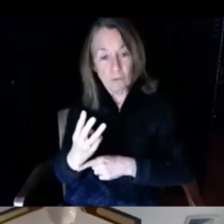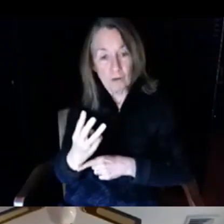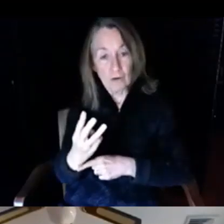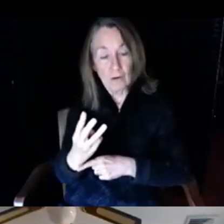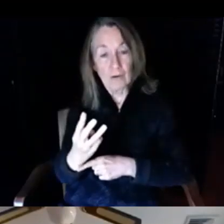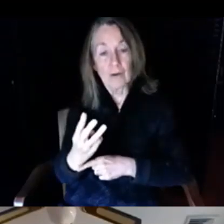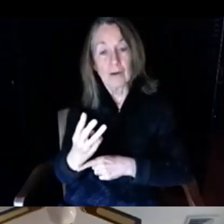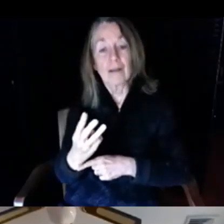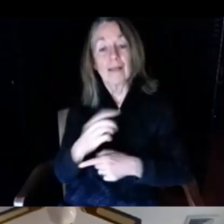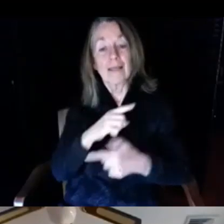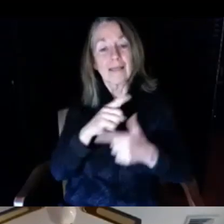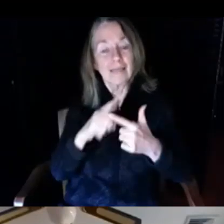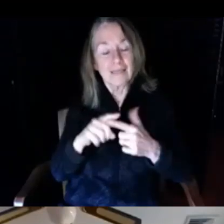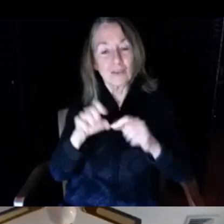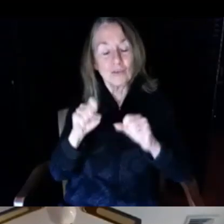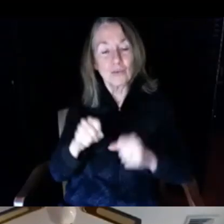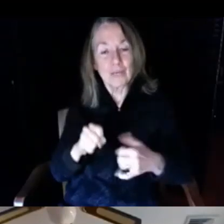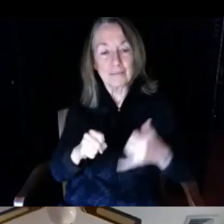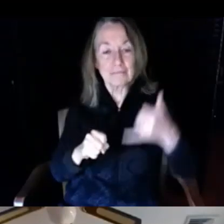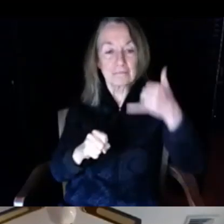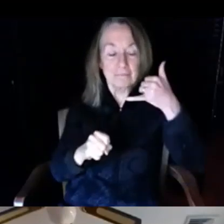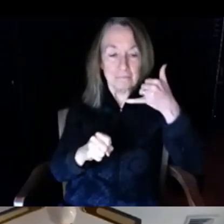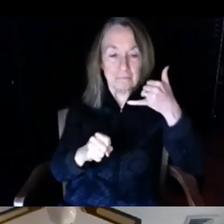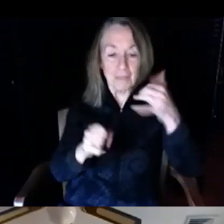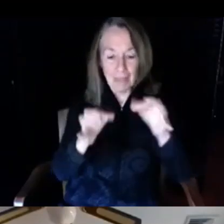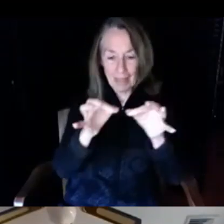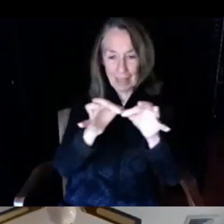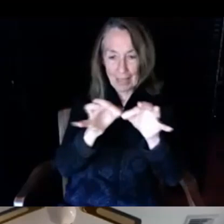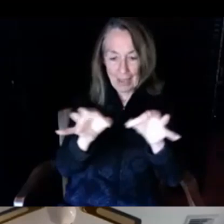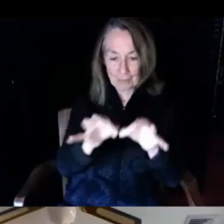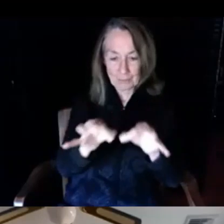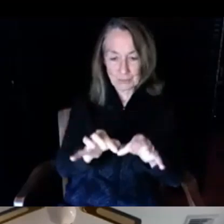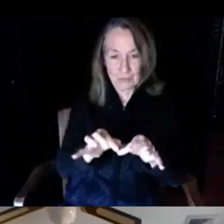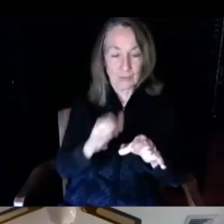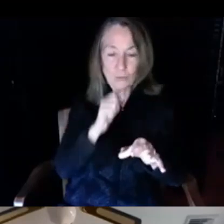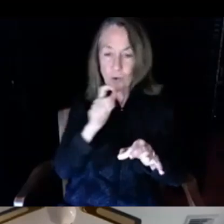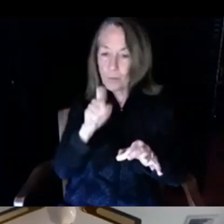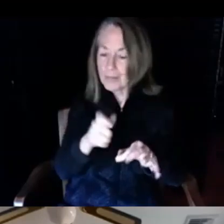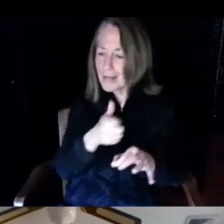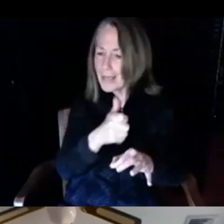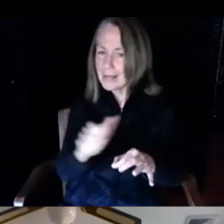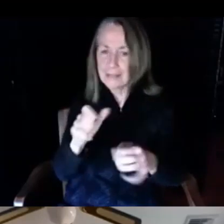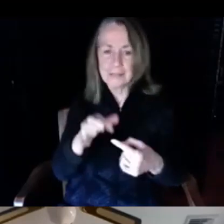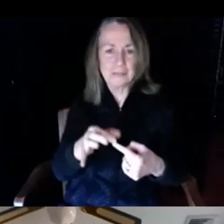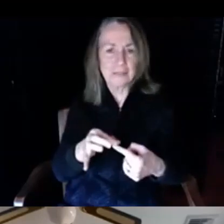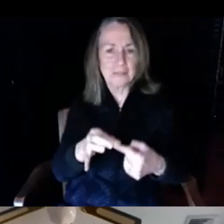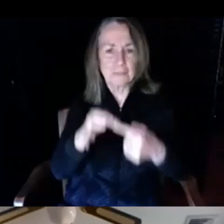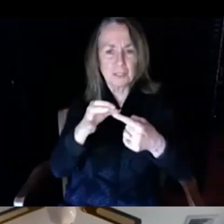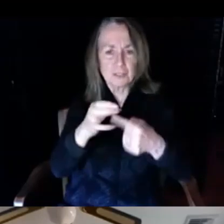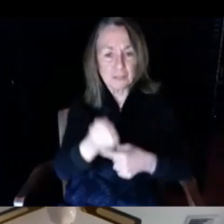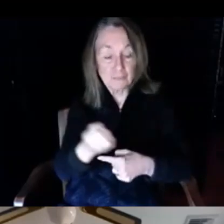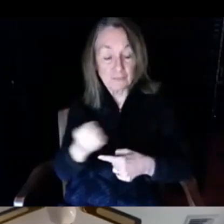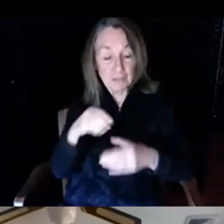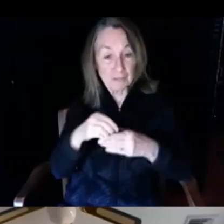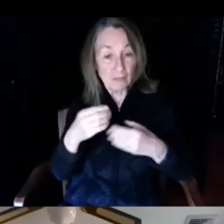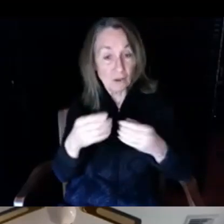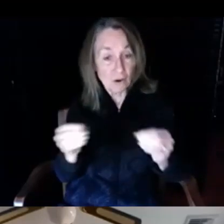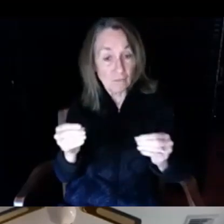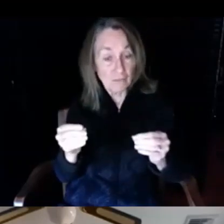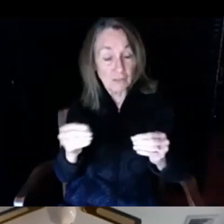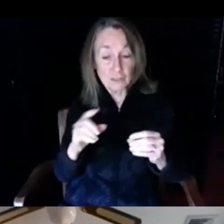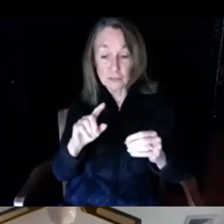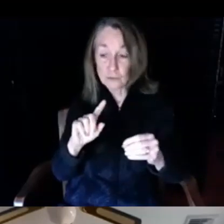it so that you are able to caption phone calls. So you would not need any kind of special device in your office. You would just